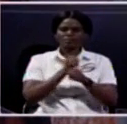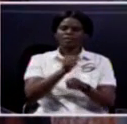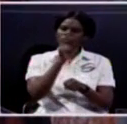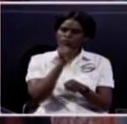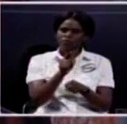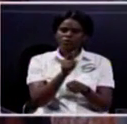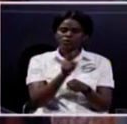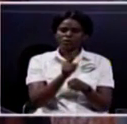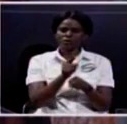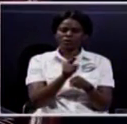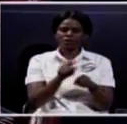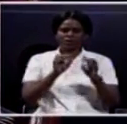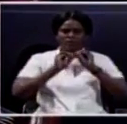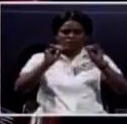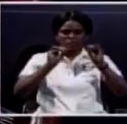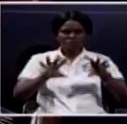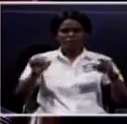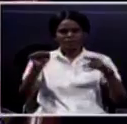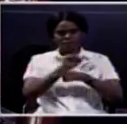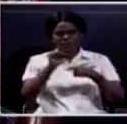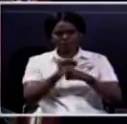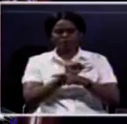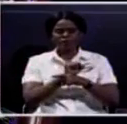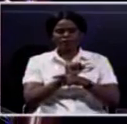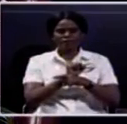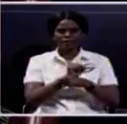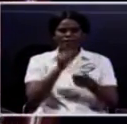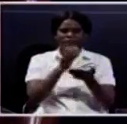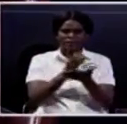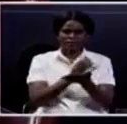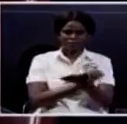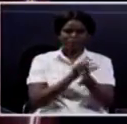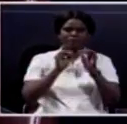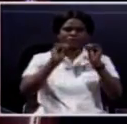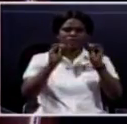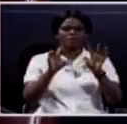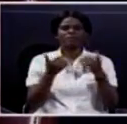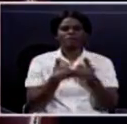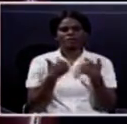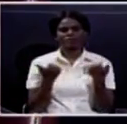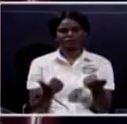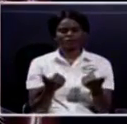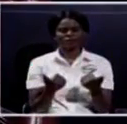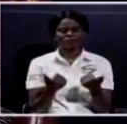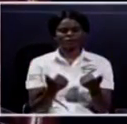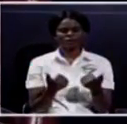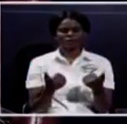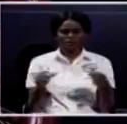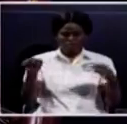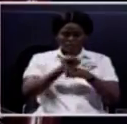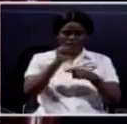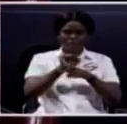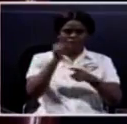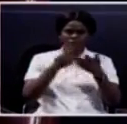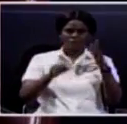that the teacher training, the kind of courses that the teachers take, the kind of training that